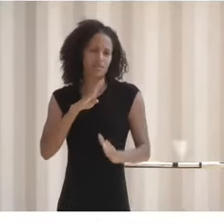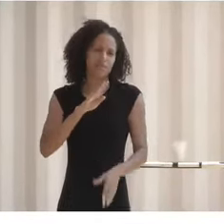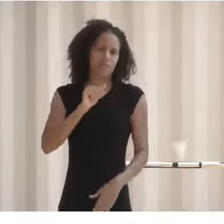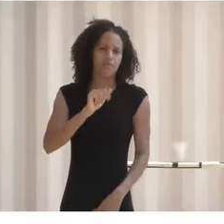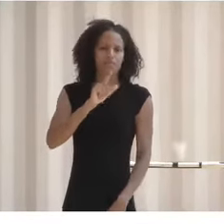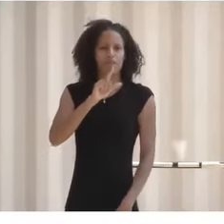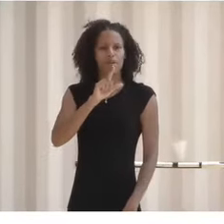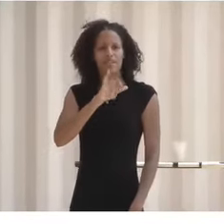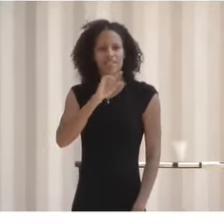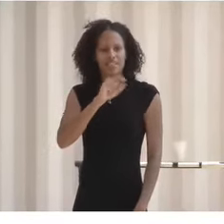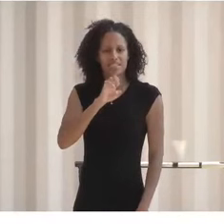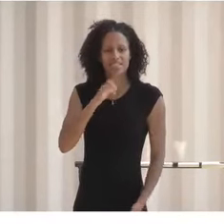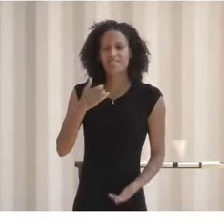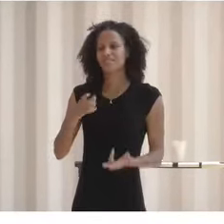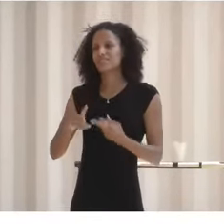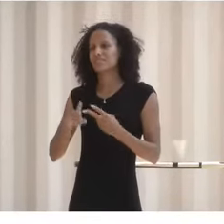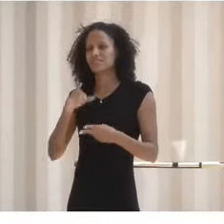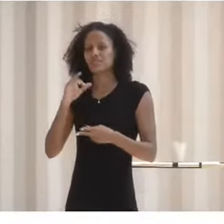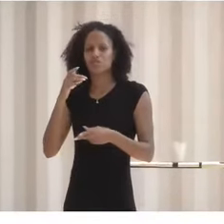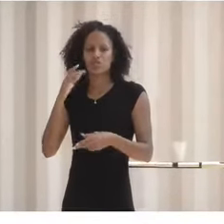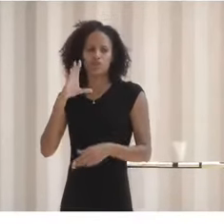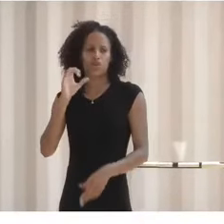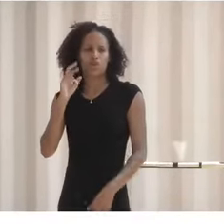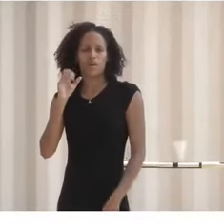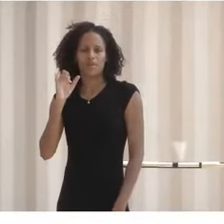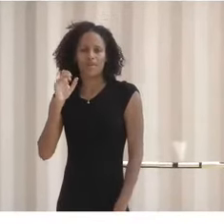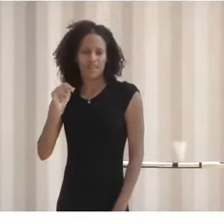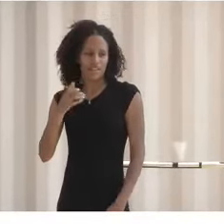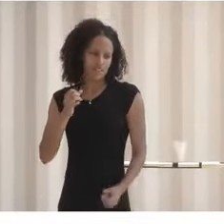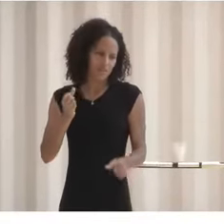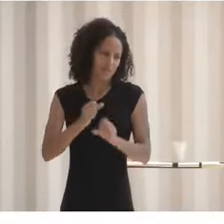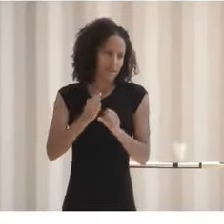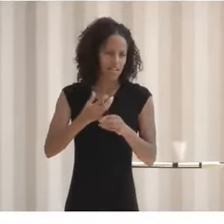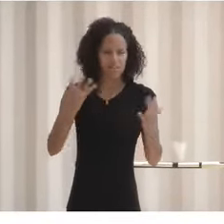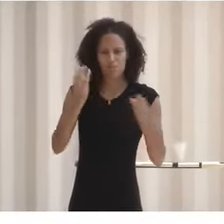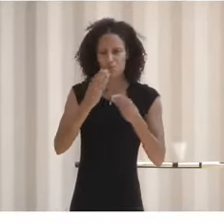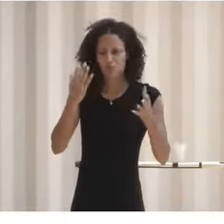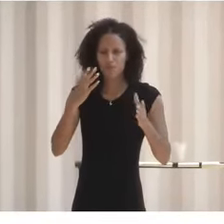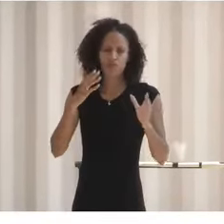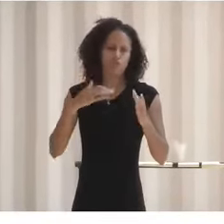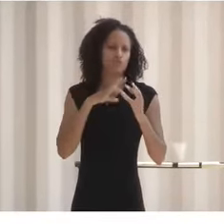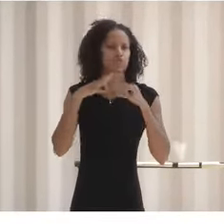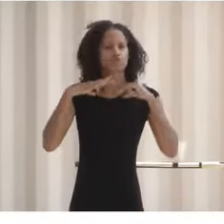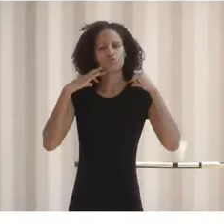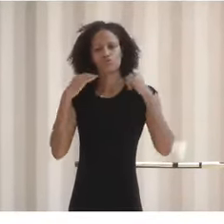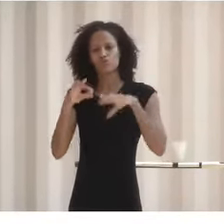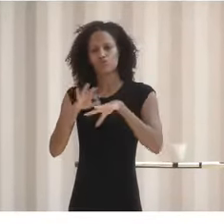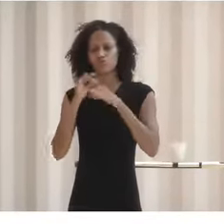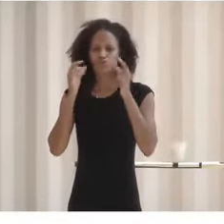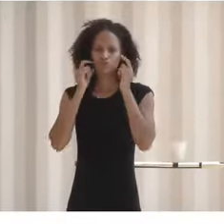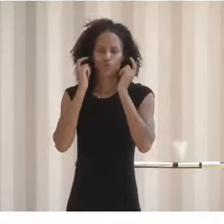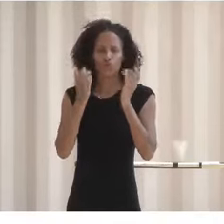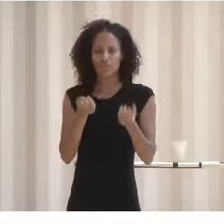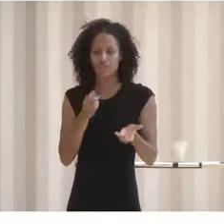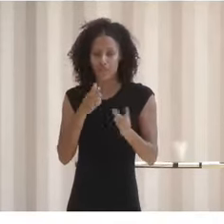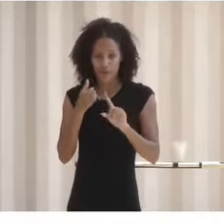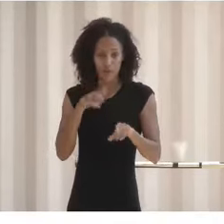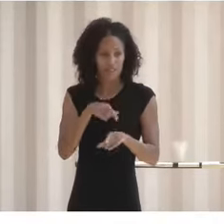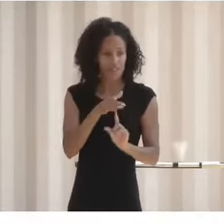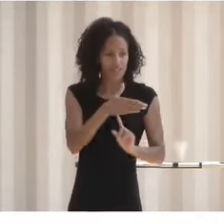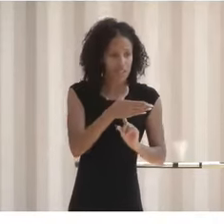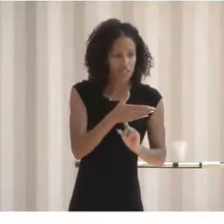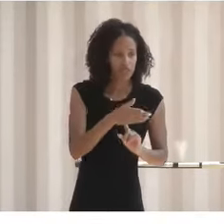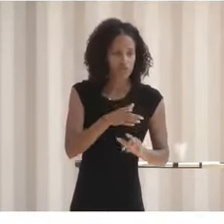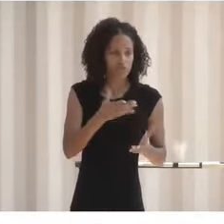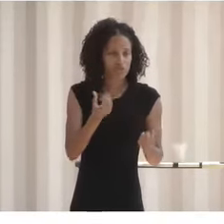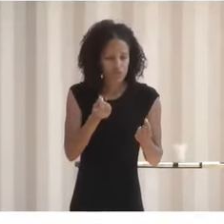in the Caribbean that are making beautiful jewelry from the fins and spines of these fish. And what this is doing, it's incentivizing